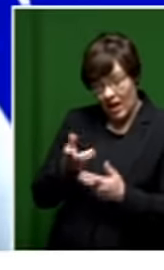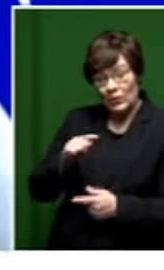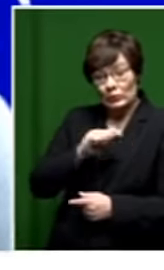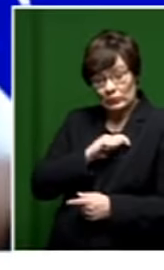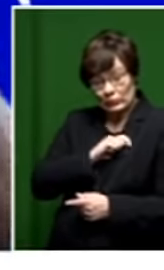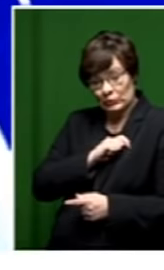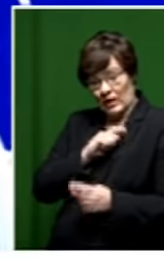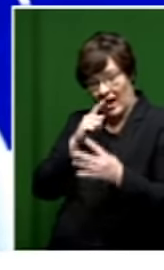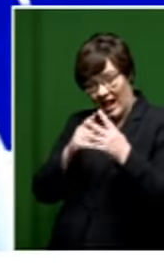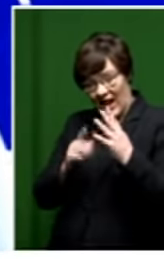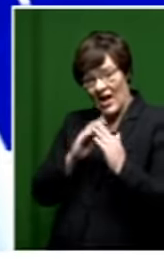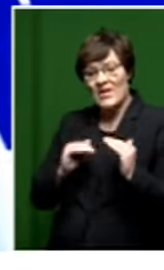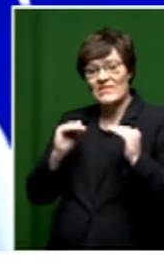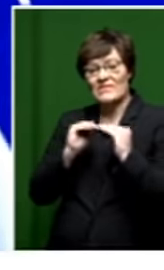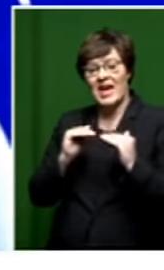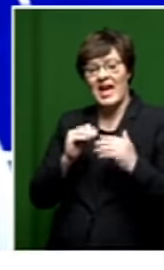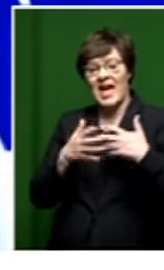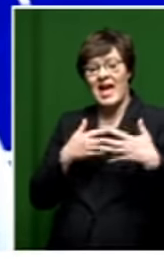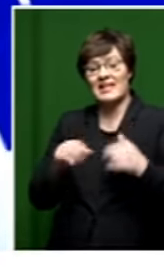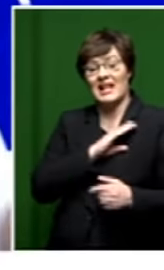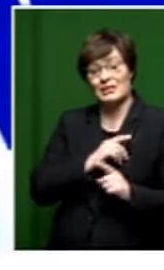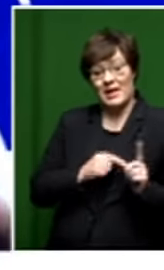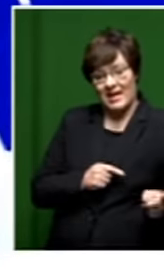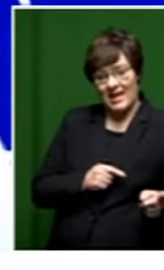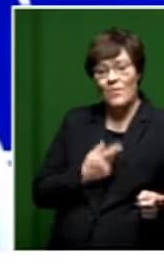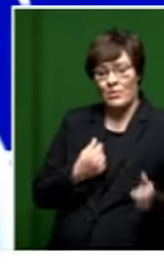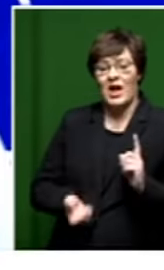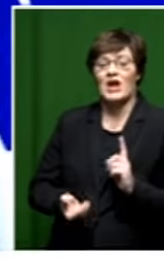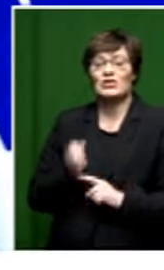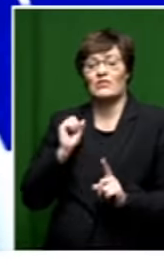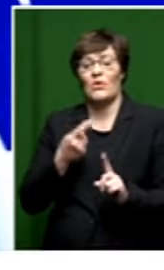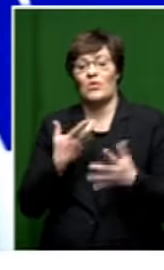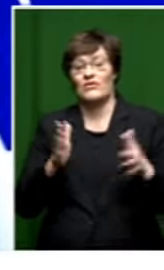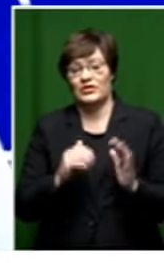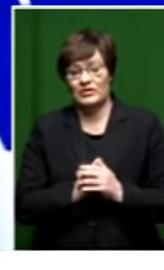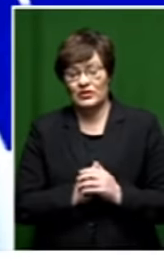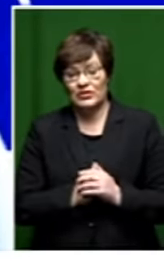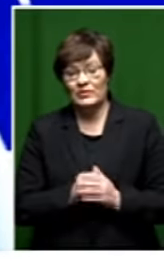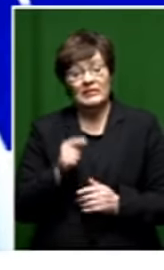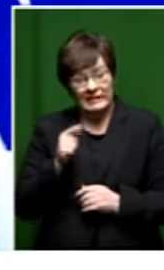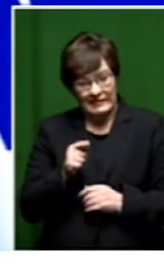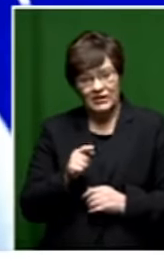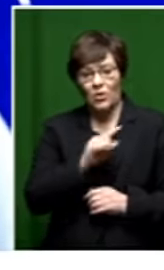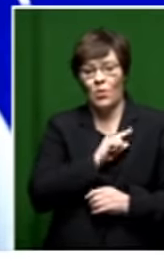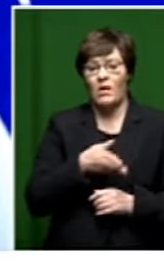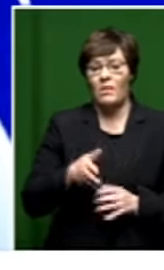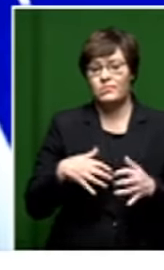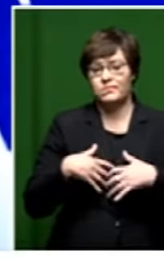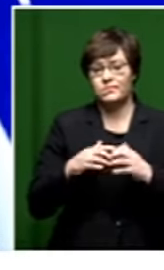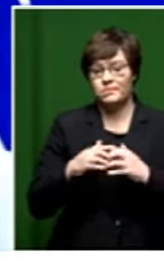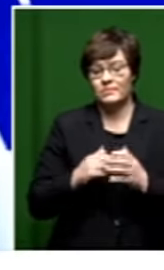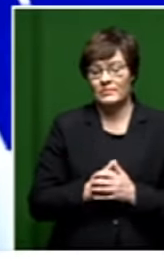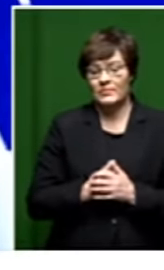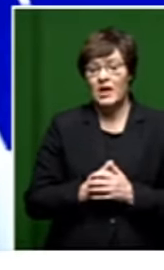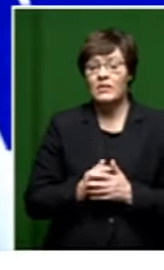actual or the fair treatment of customer, I think we would have, achieved our goal, because that is really what we are around. So the